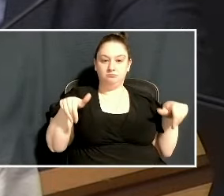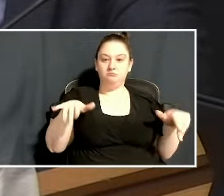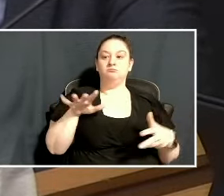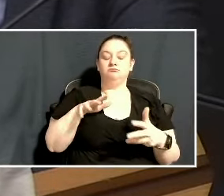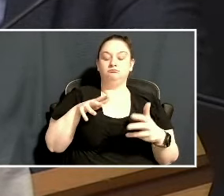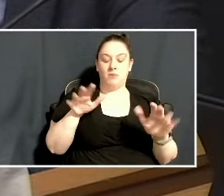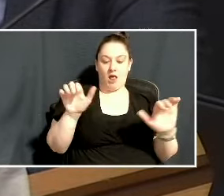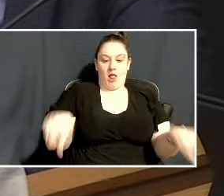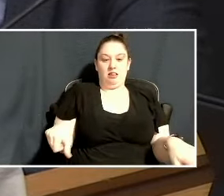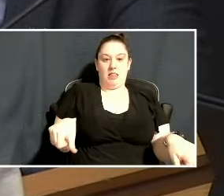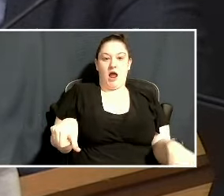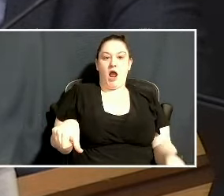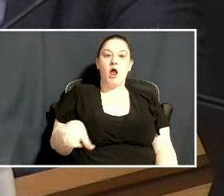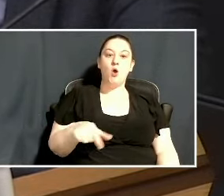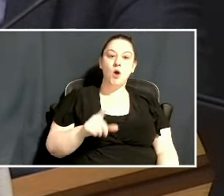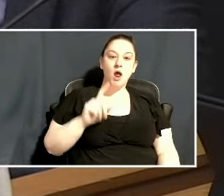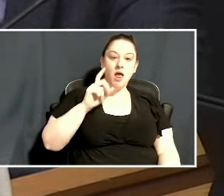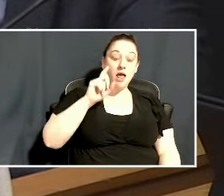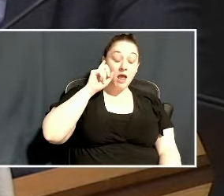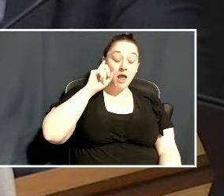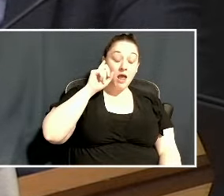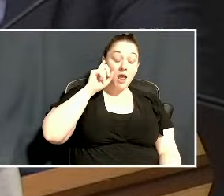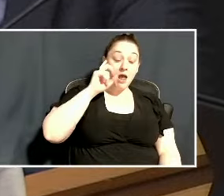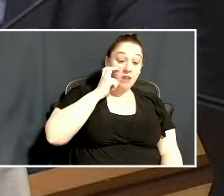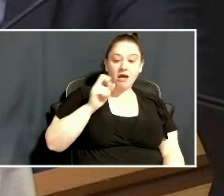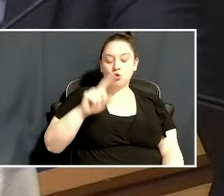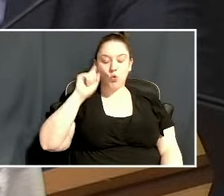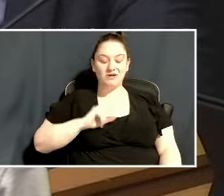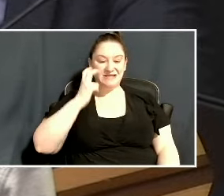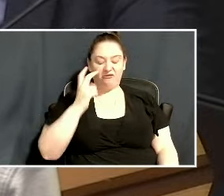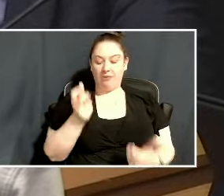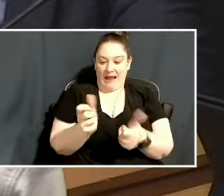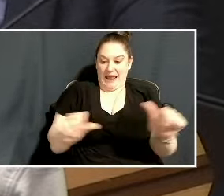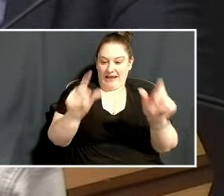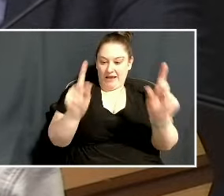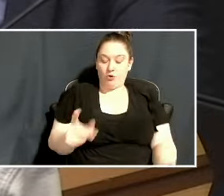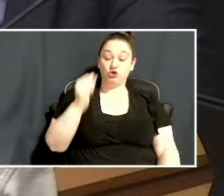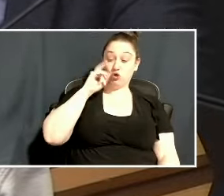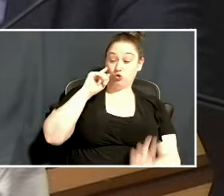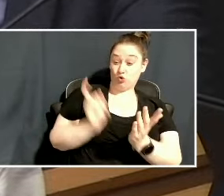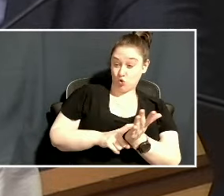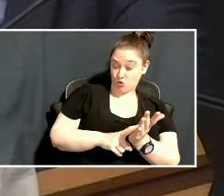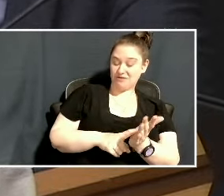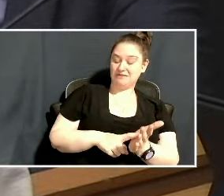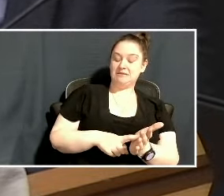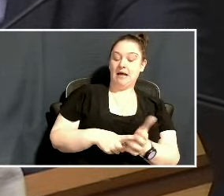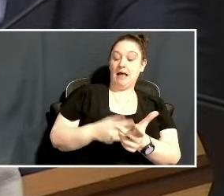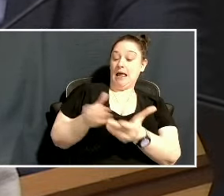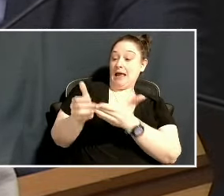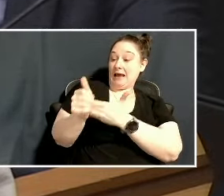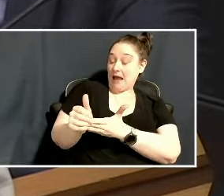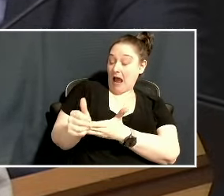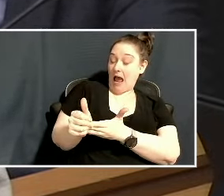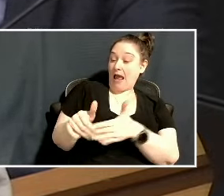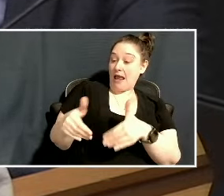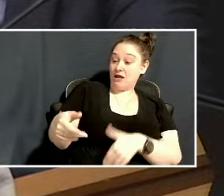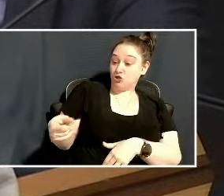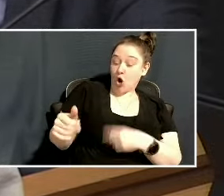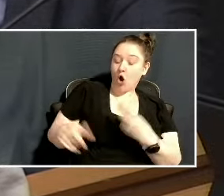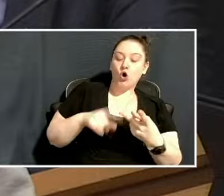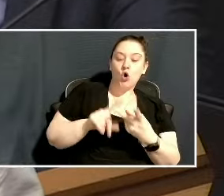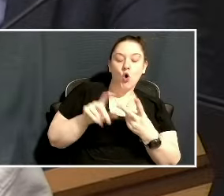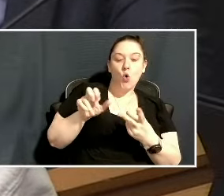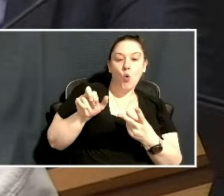or deafblind pedestrian, which means anyone with a white cane or a guide dog is considered blind or